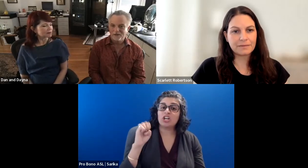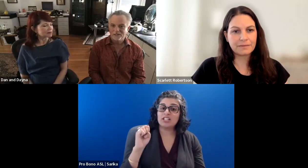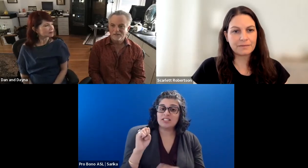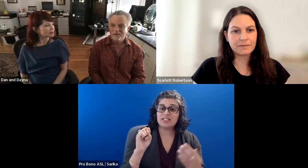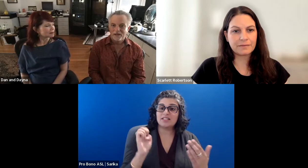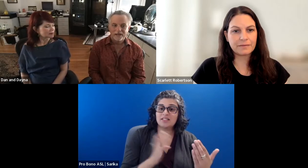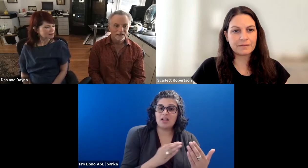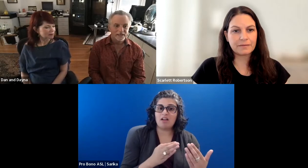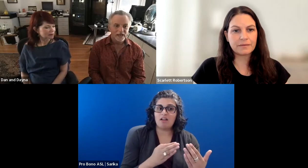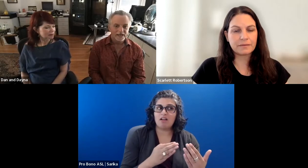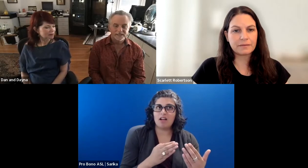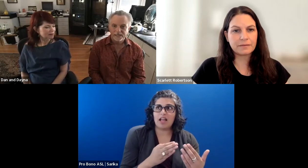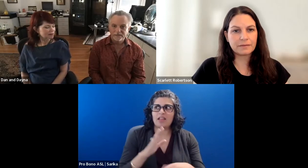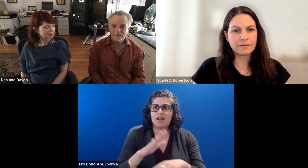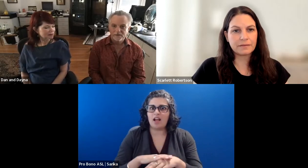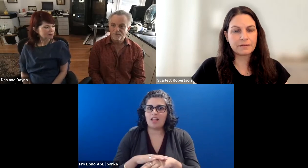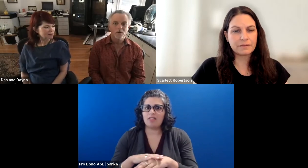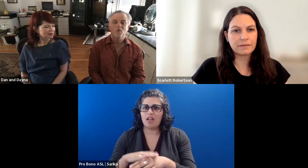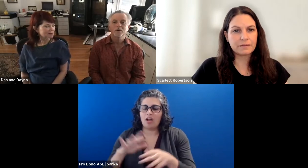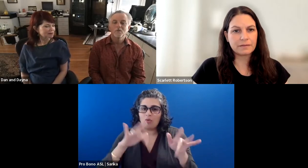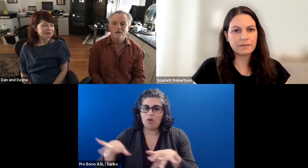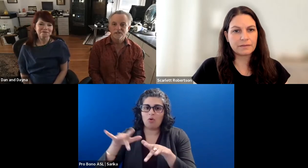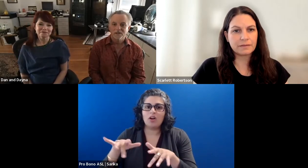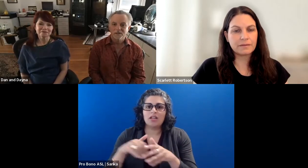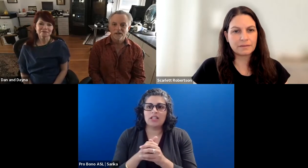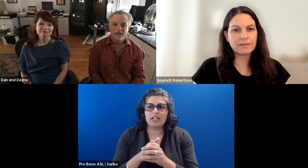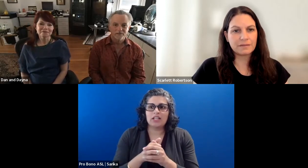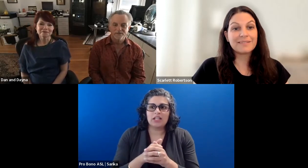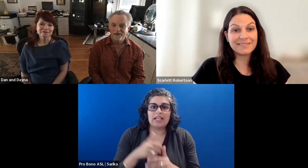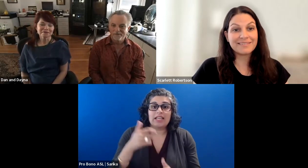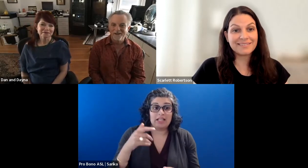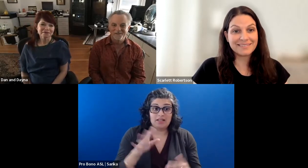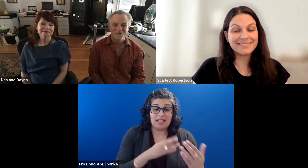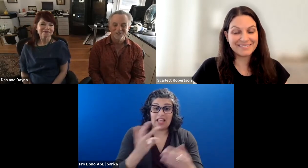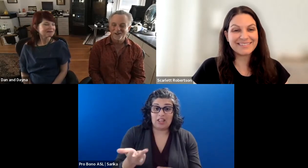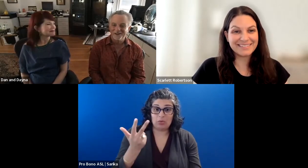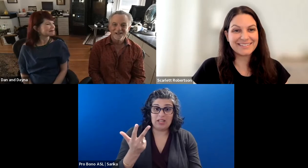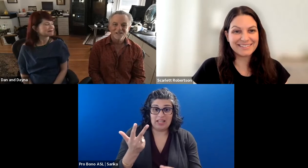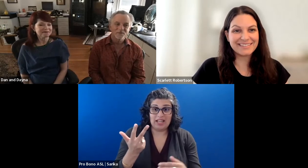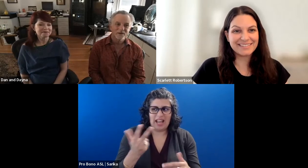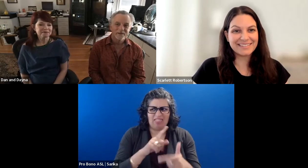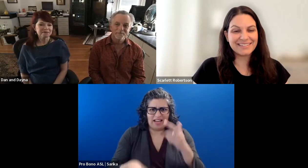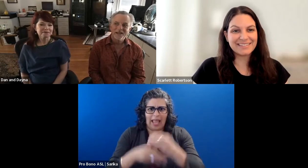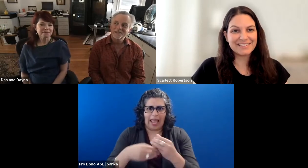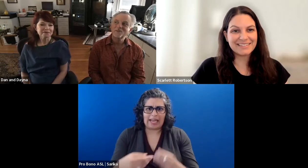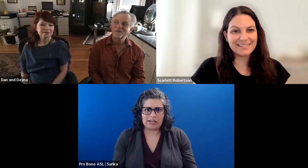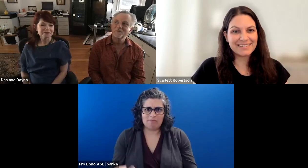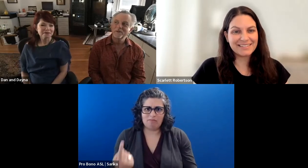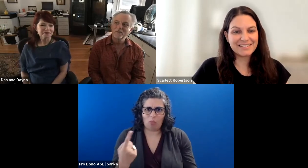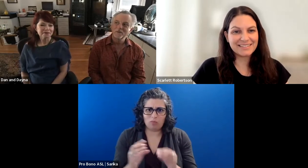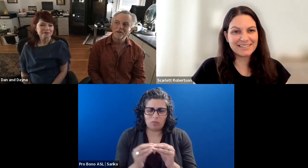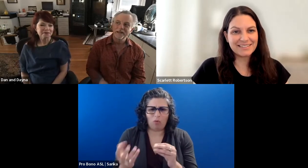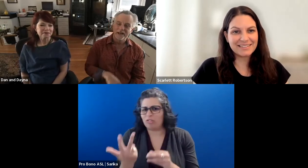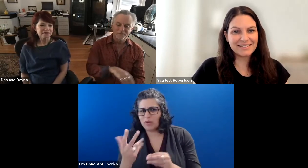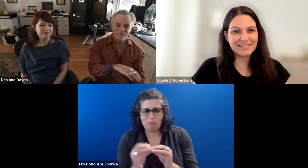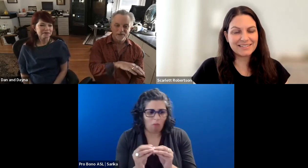get tossed. And then he adds in 4 more new ones. Mm-hmm. And now it's a 5-verse song. So for him, it's interesting when we